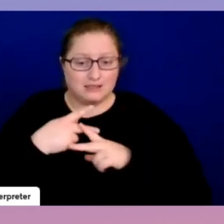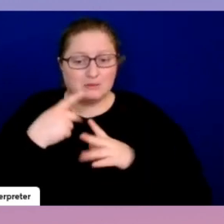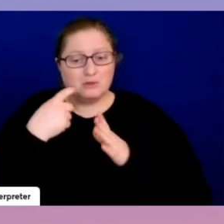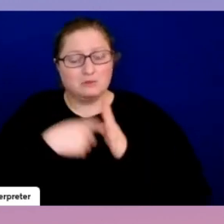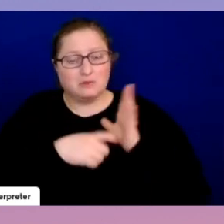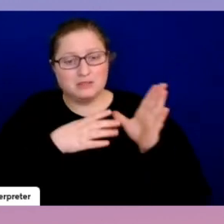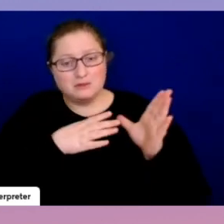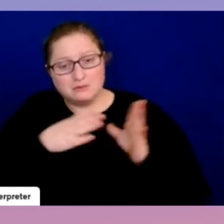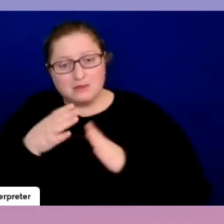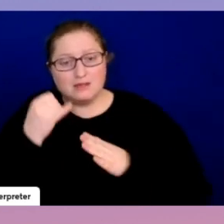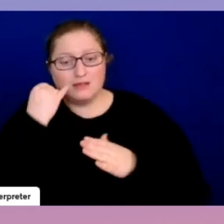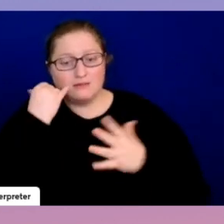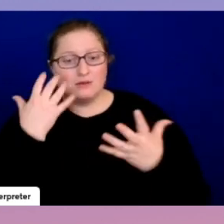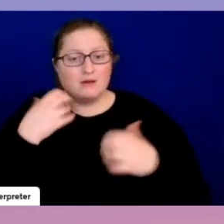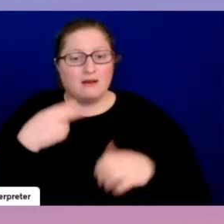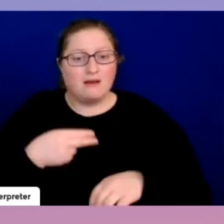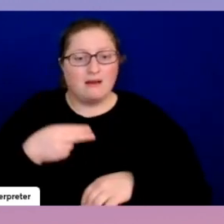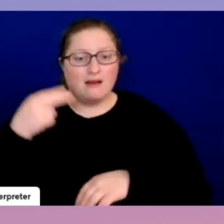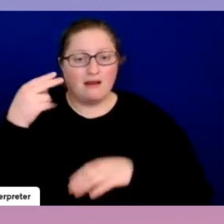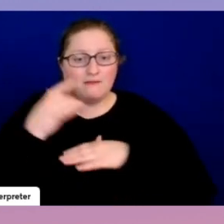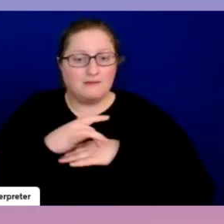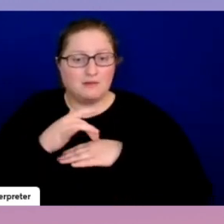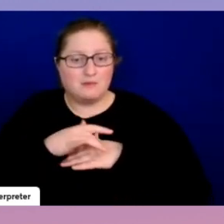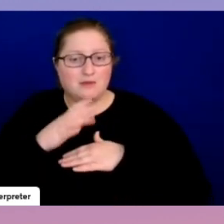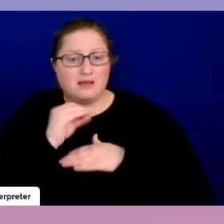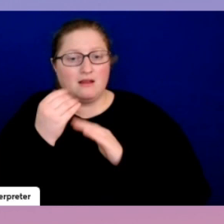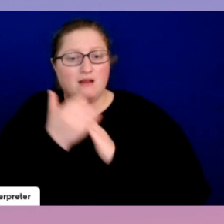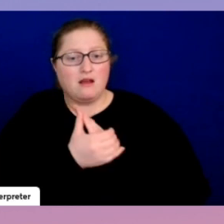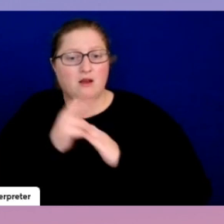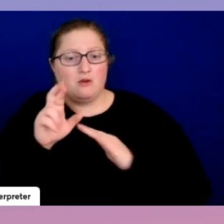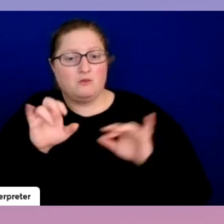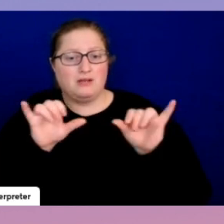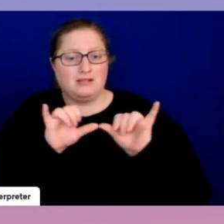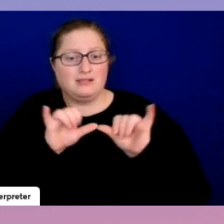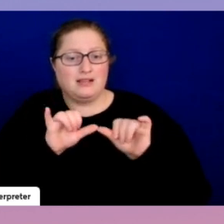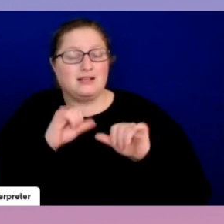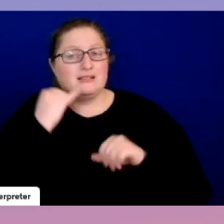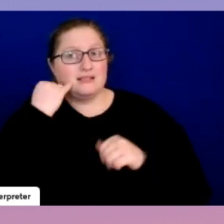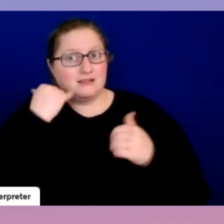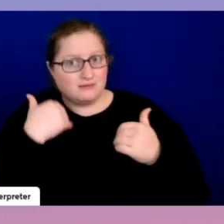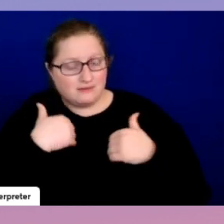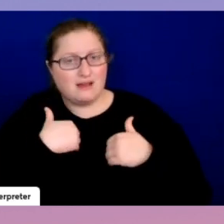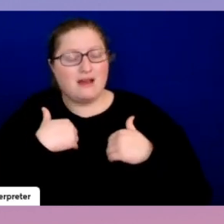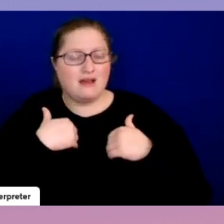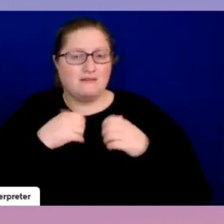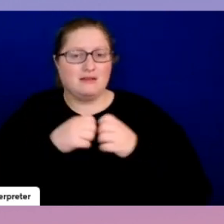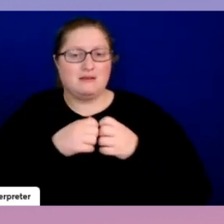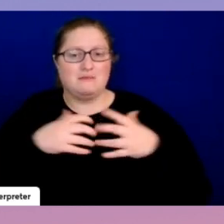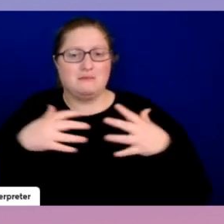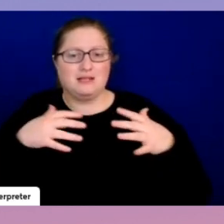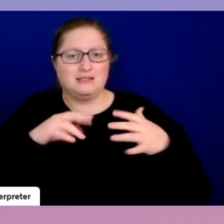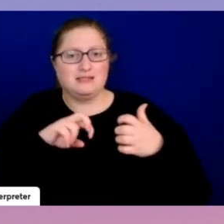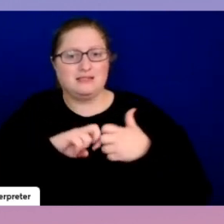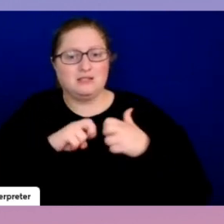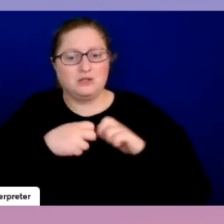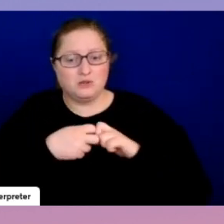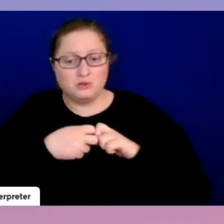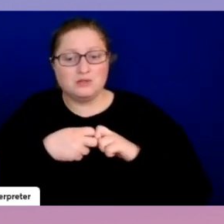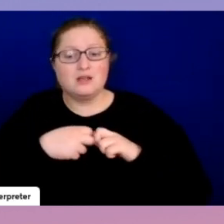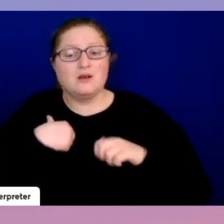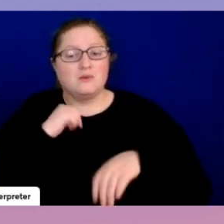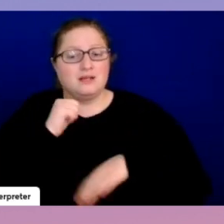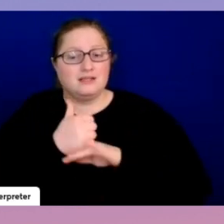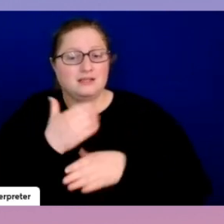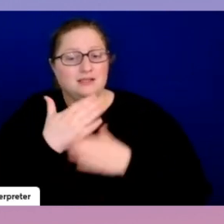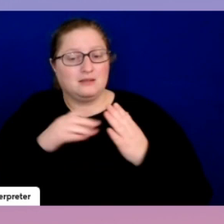high availability and auto resizing in case of capacity issues. After that, we set some of the database flags.